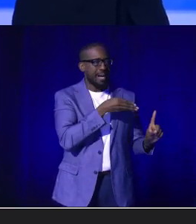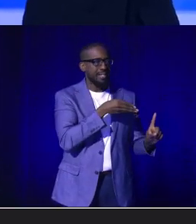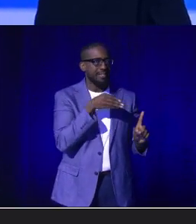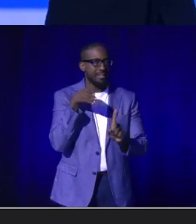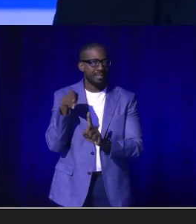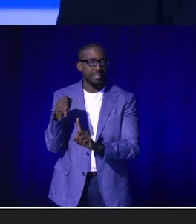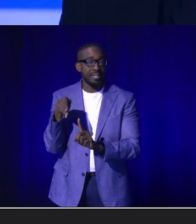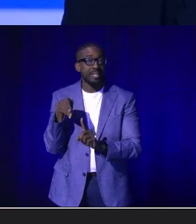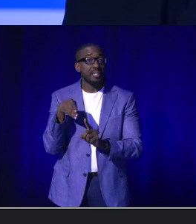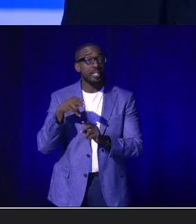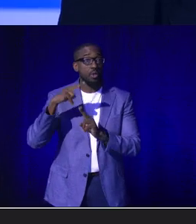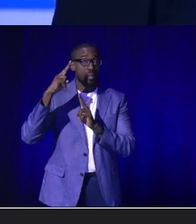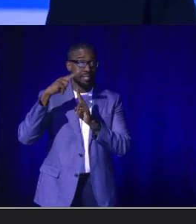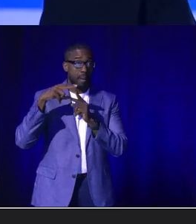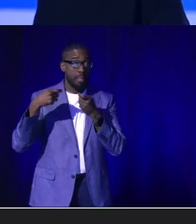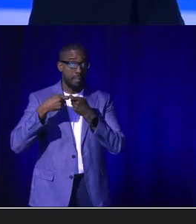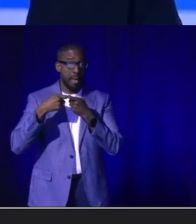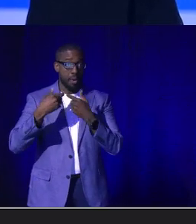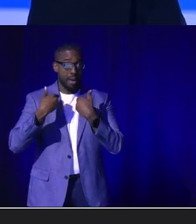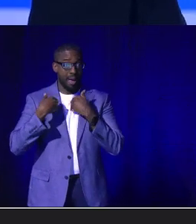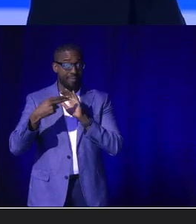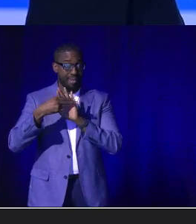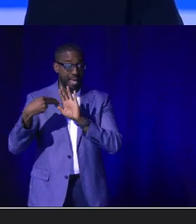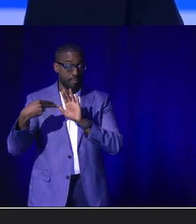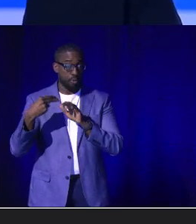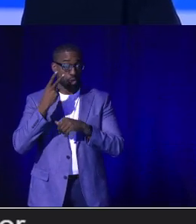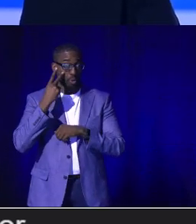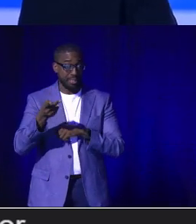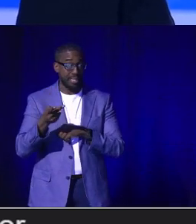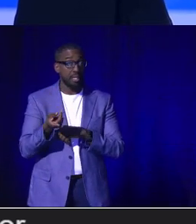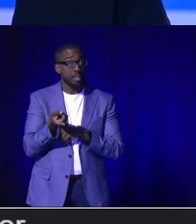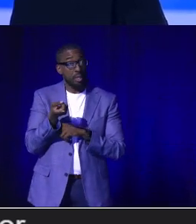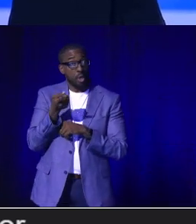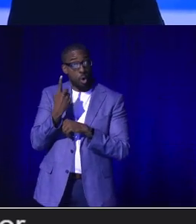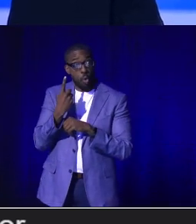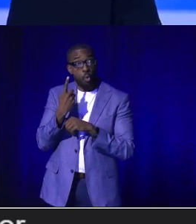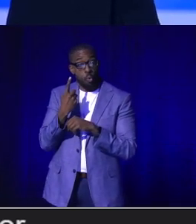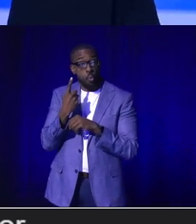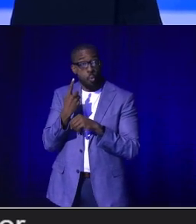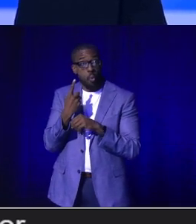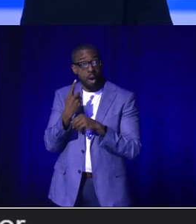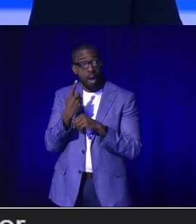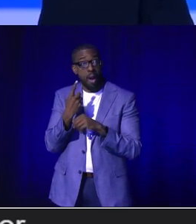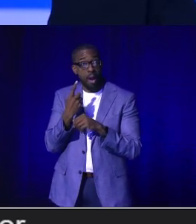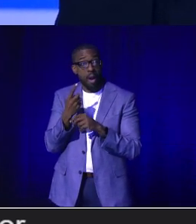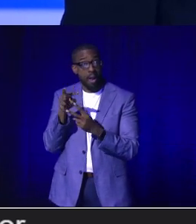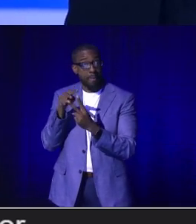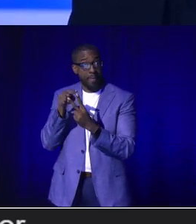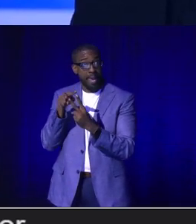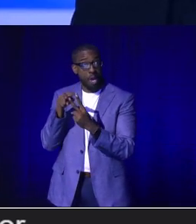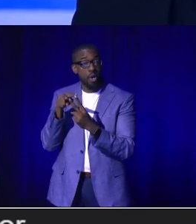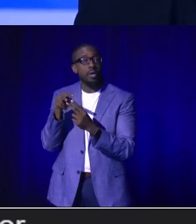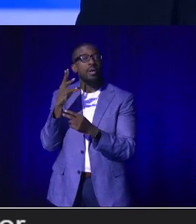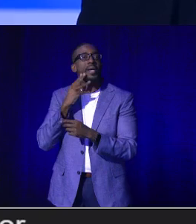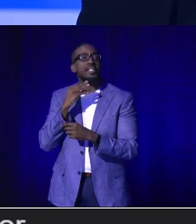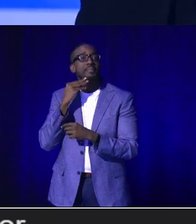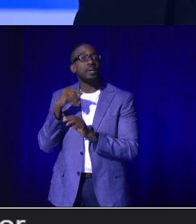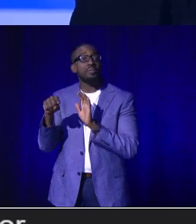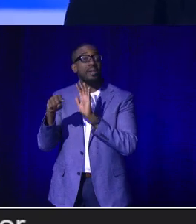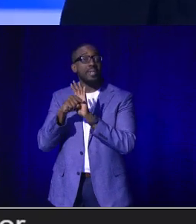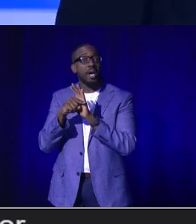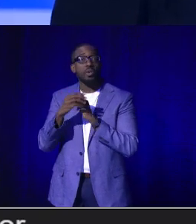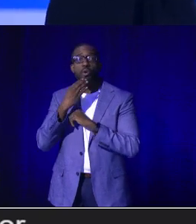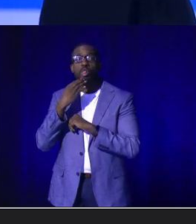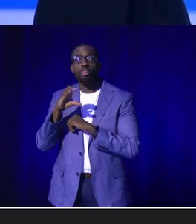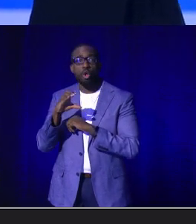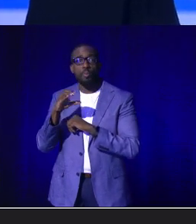where I have some labels there, one pair of electrodes will experience what we call a negative thermal gradient, meaning the anode